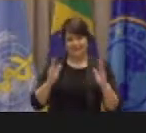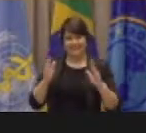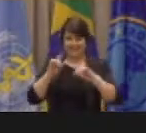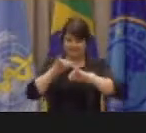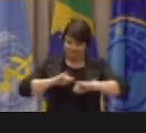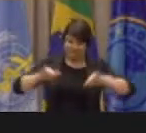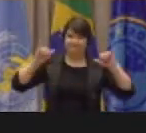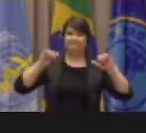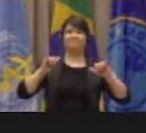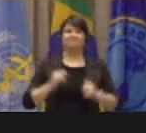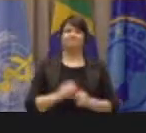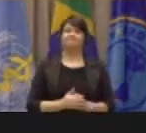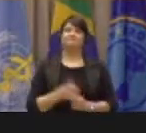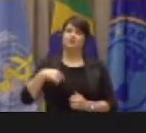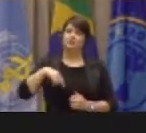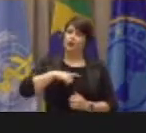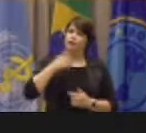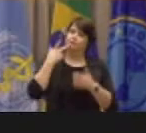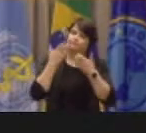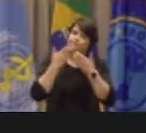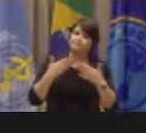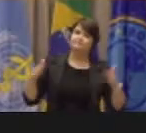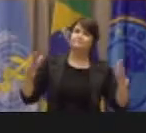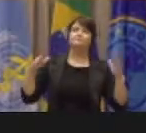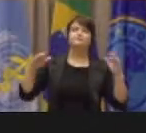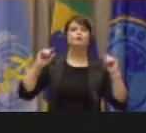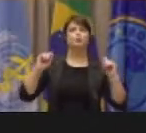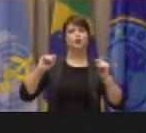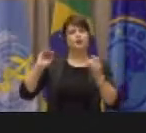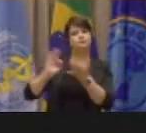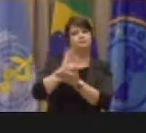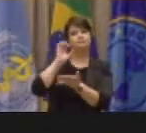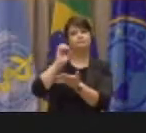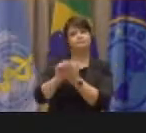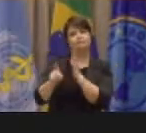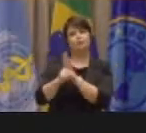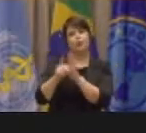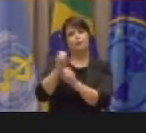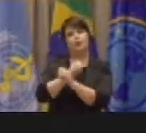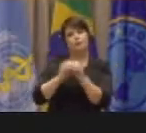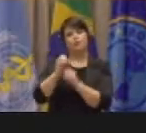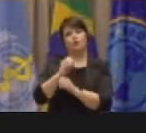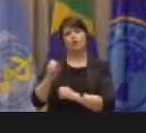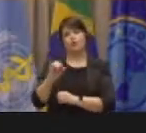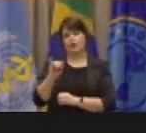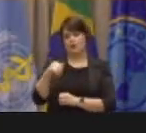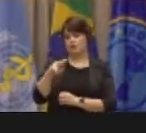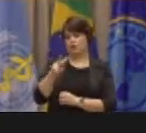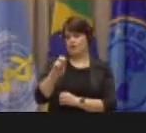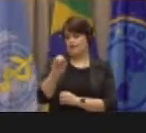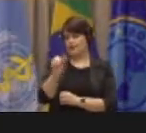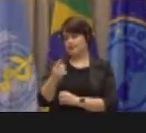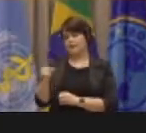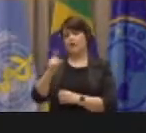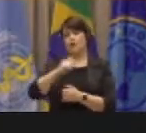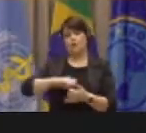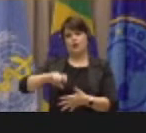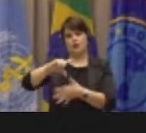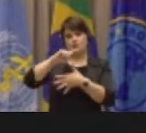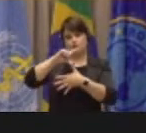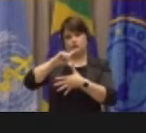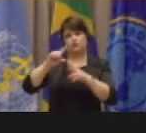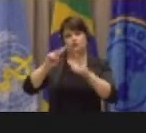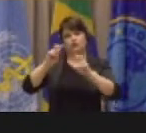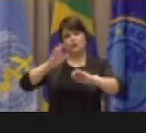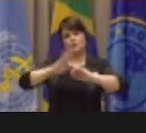50th, né, I estamos would like to abertos take this aí moment às to make an inscrições para o Laboratório de advertisement. We are Inovação opening for this Latino-Americana de Práticas de subscriptions of